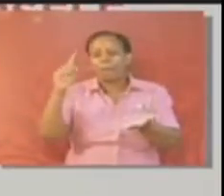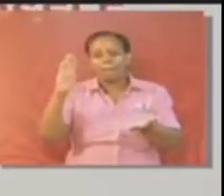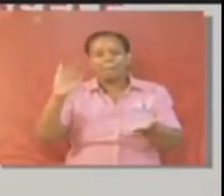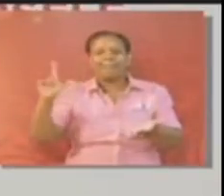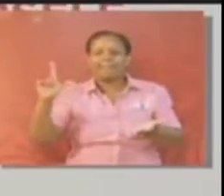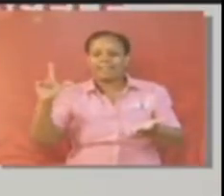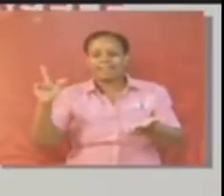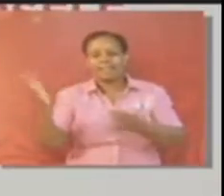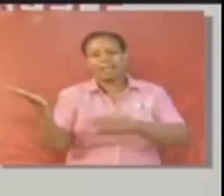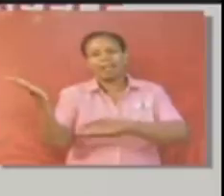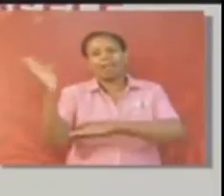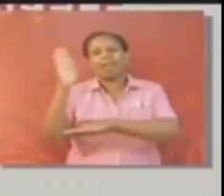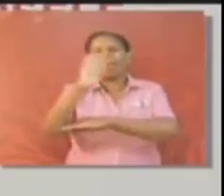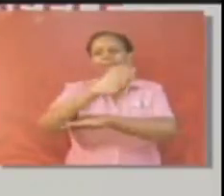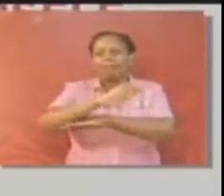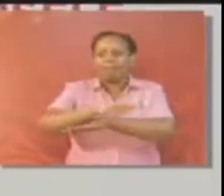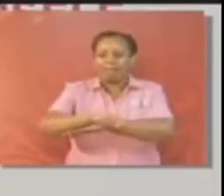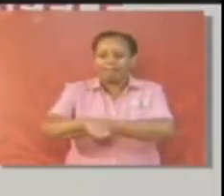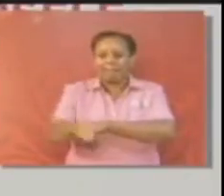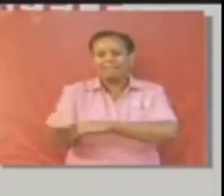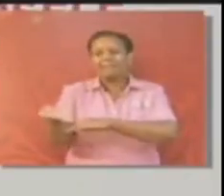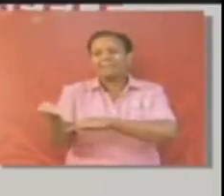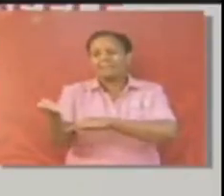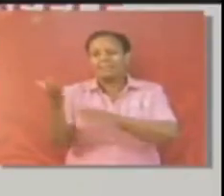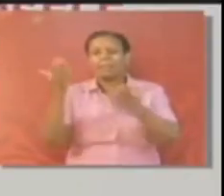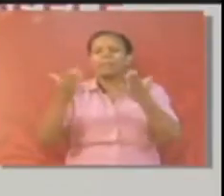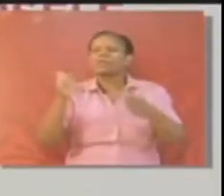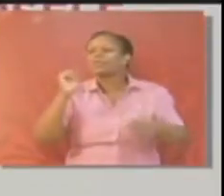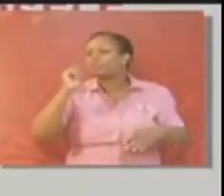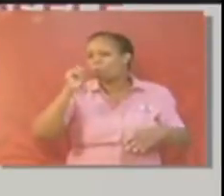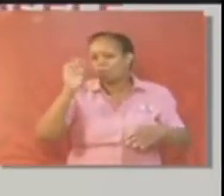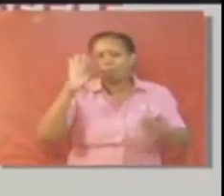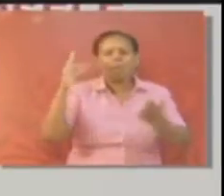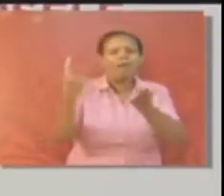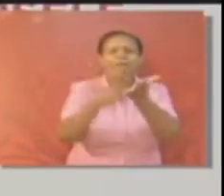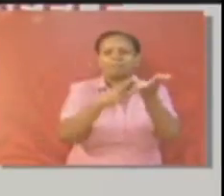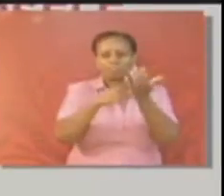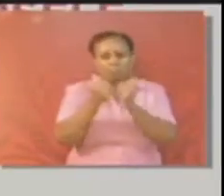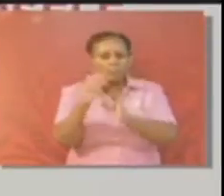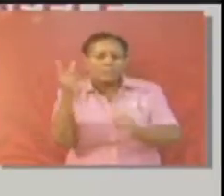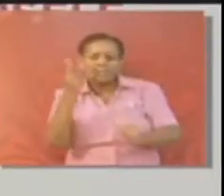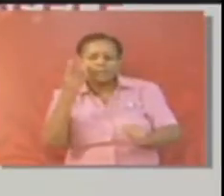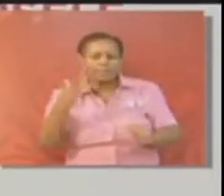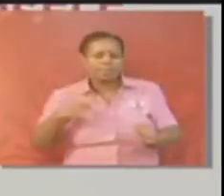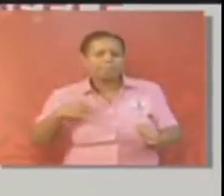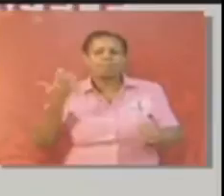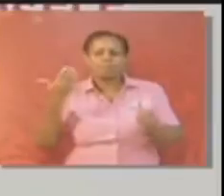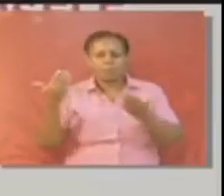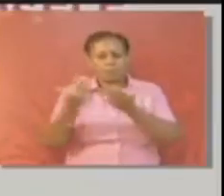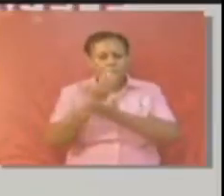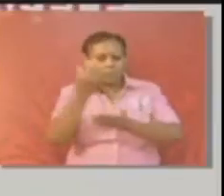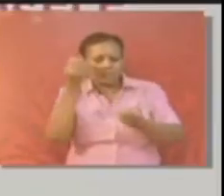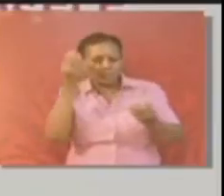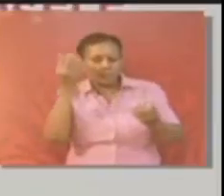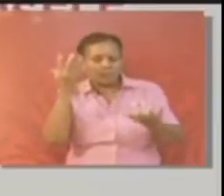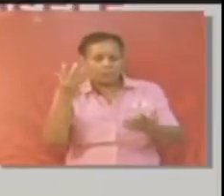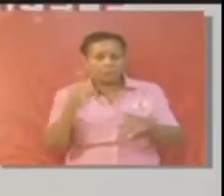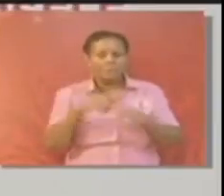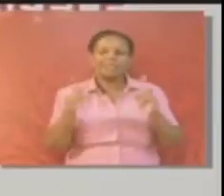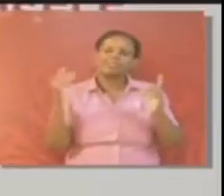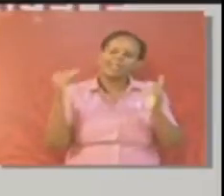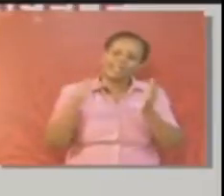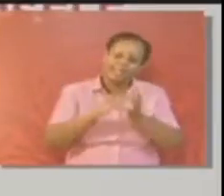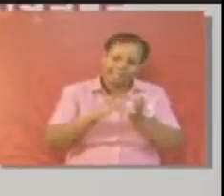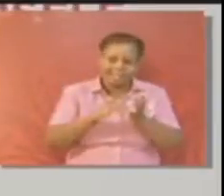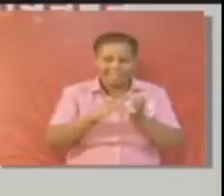I'll talk to him maybe tomorrow and see if he has any update for me on that. But again, don't wait for